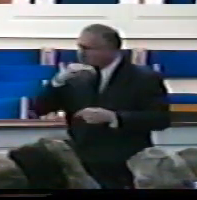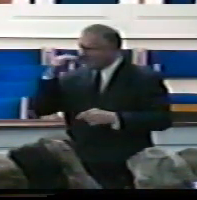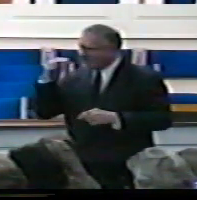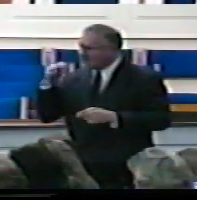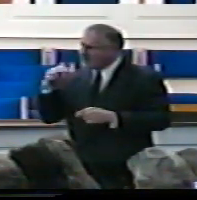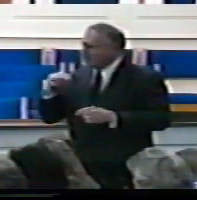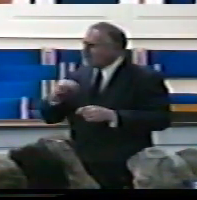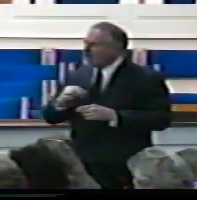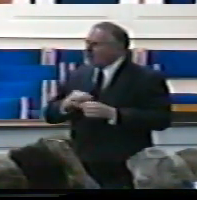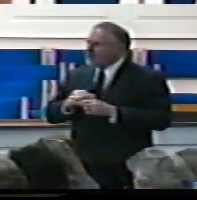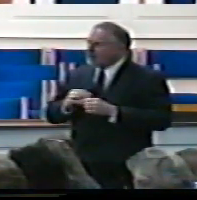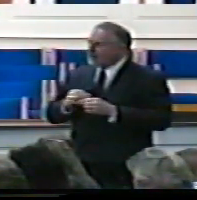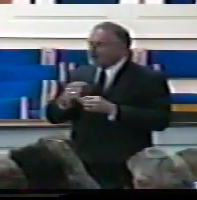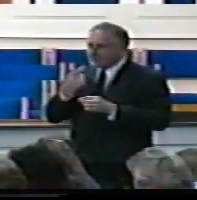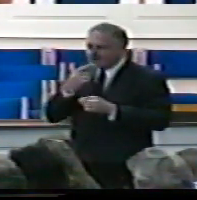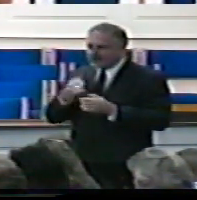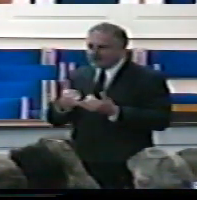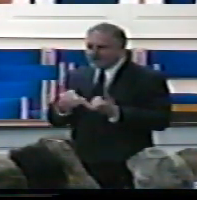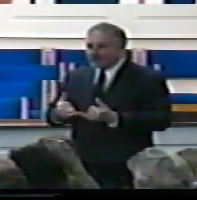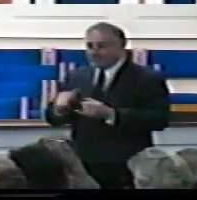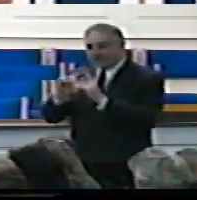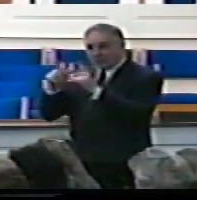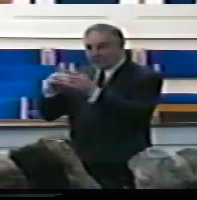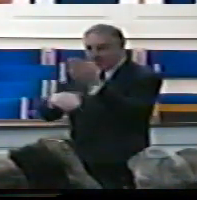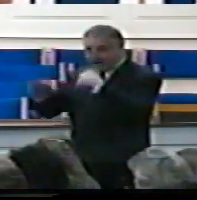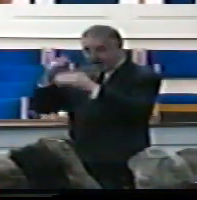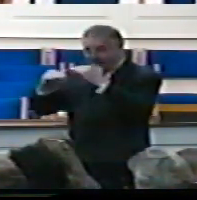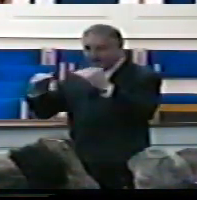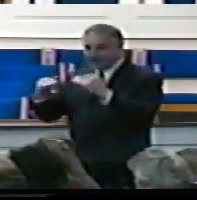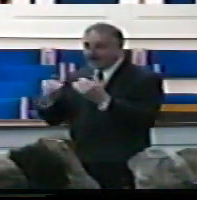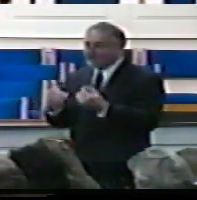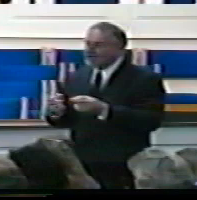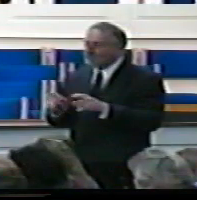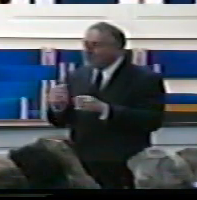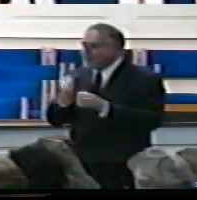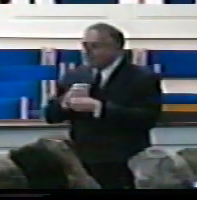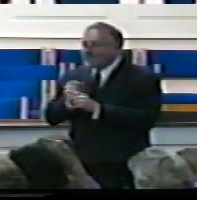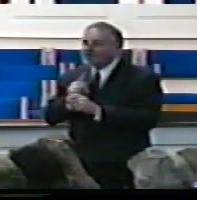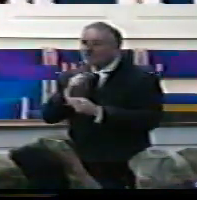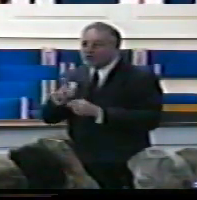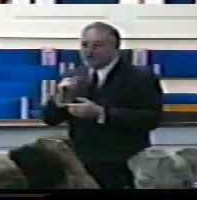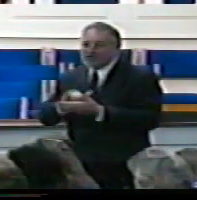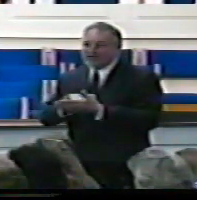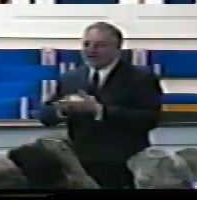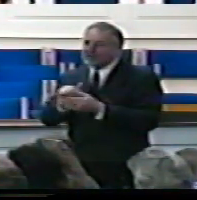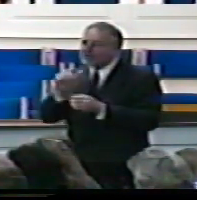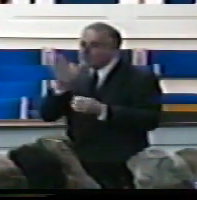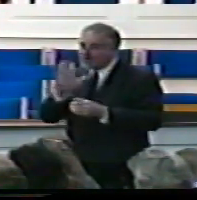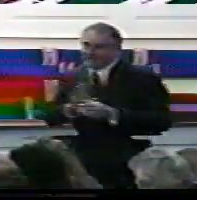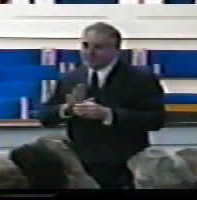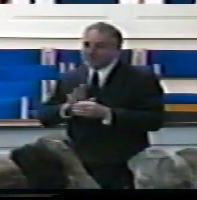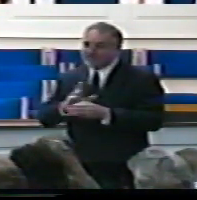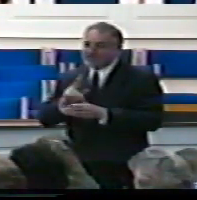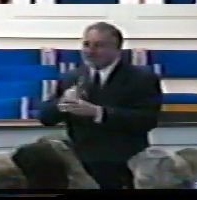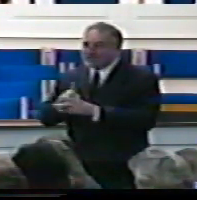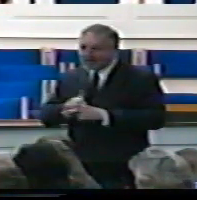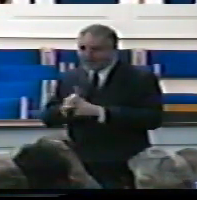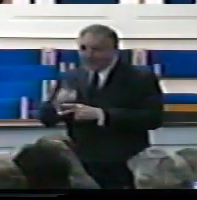place to live, because Christ is always thinking of others. I'm glad for that, aren't you? I'm glad that he